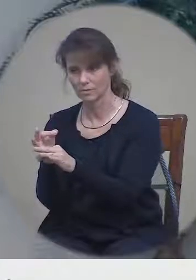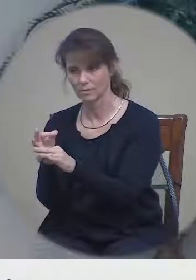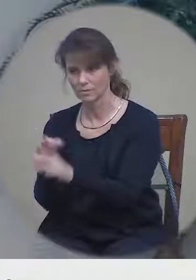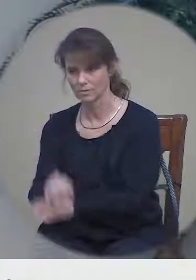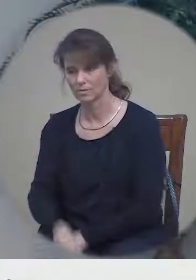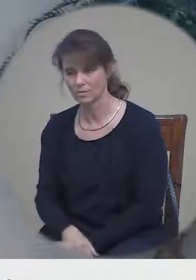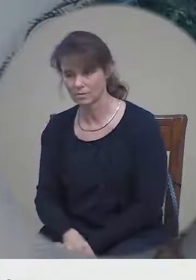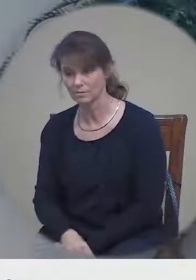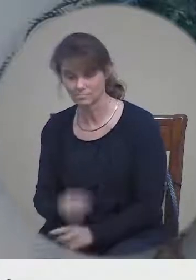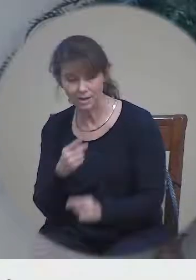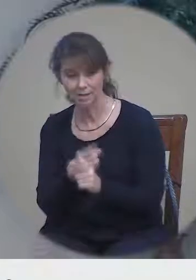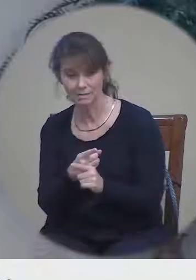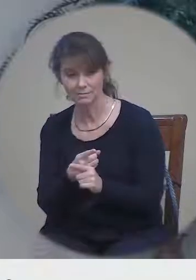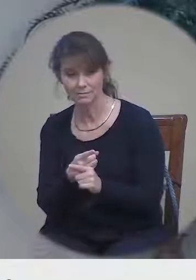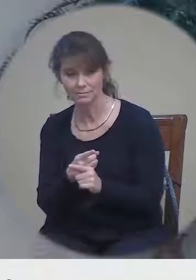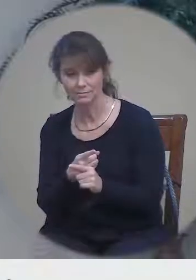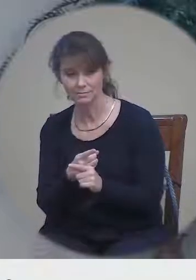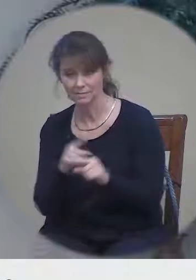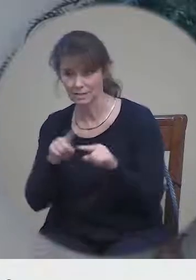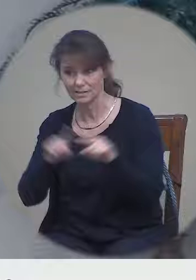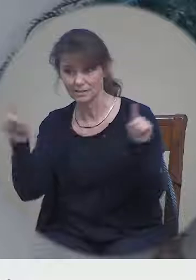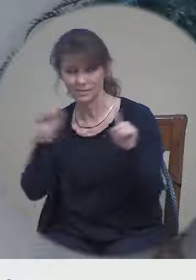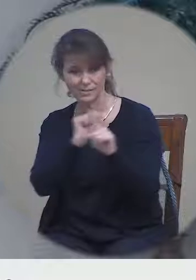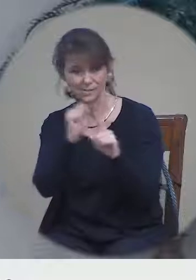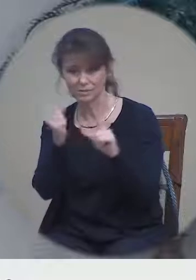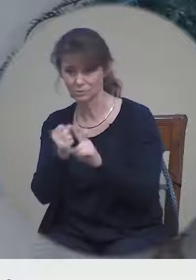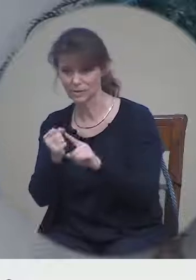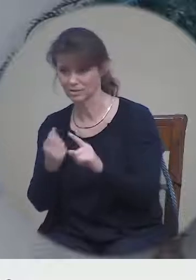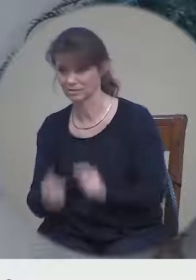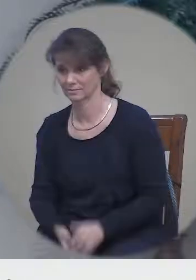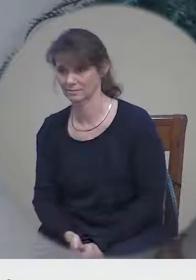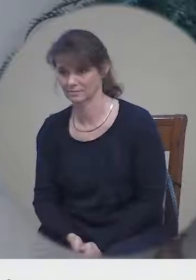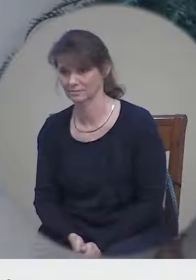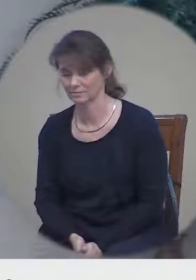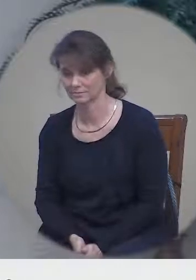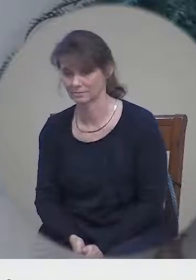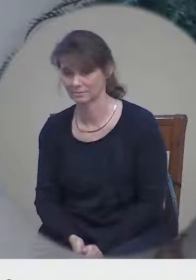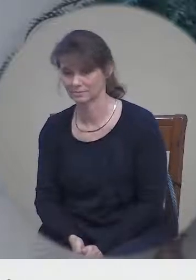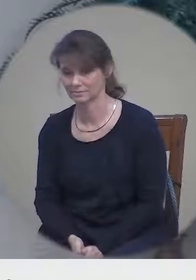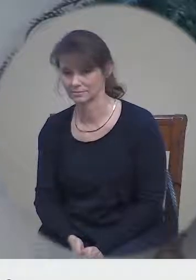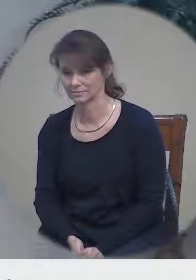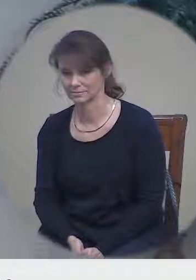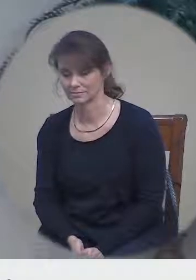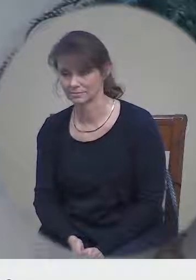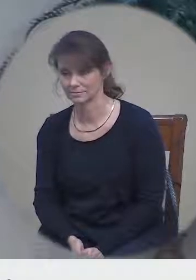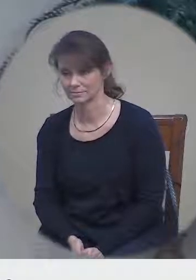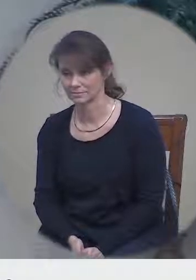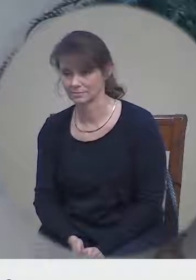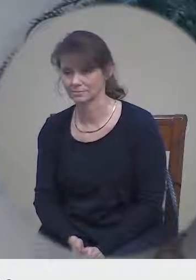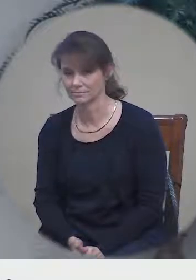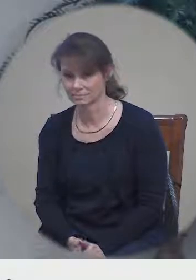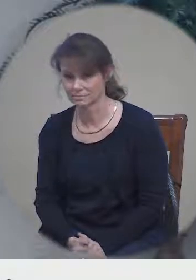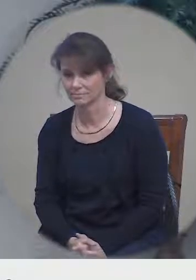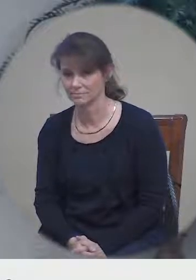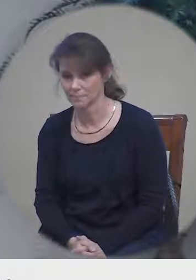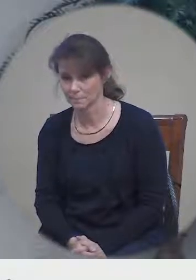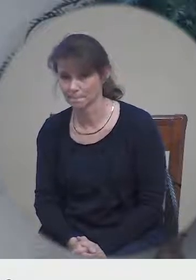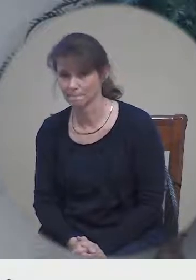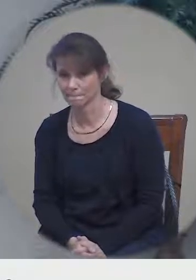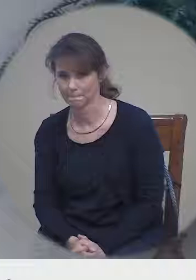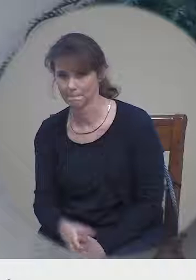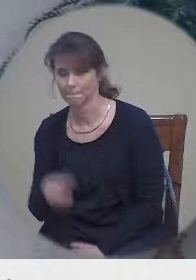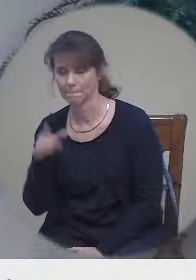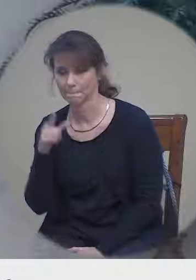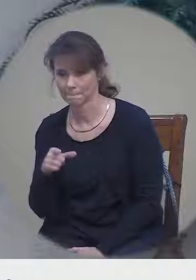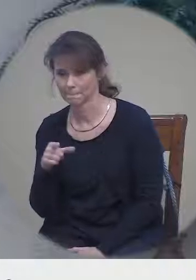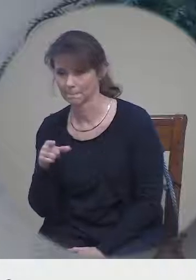Right? All right, so here's what he says. To Jesus, the mediator of a new covenant, to the sprinkling of blood